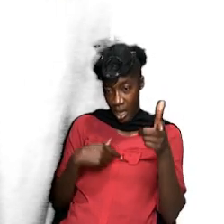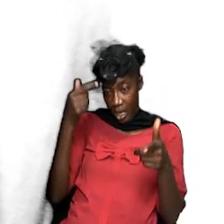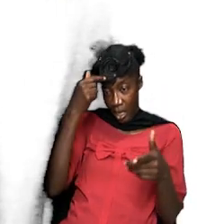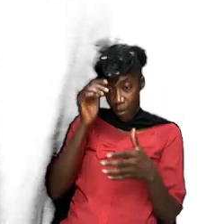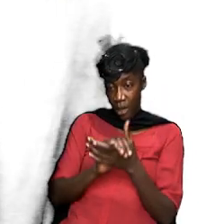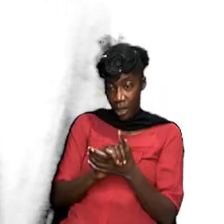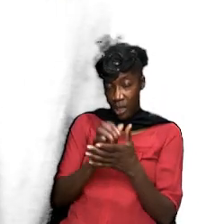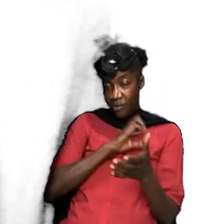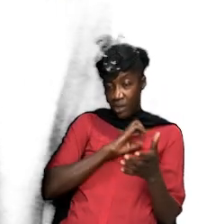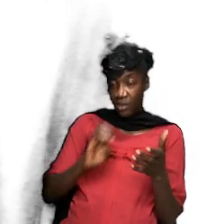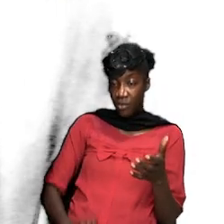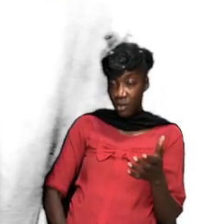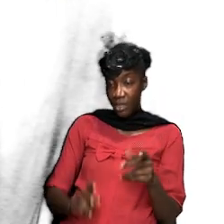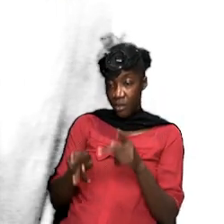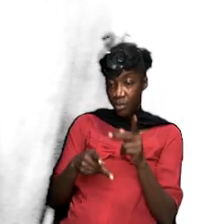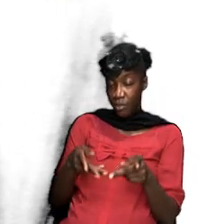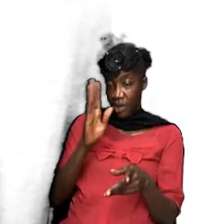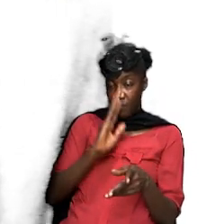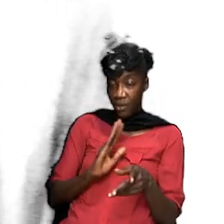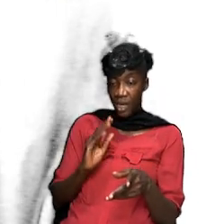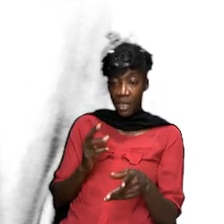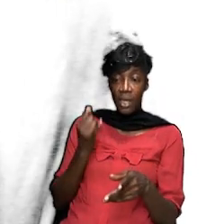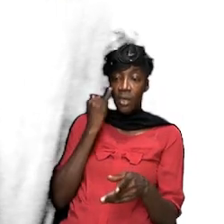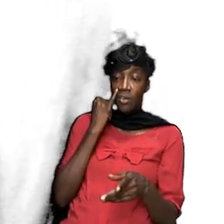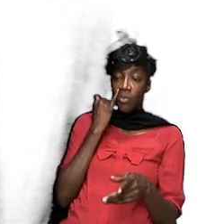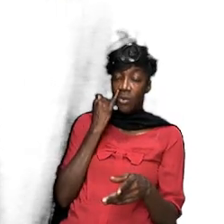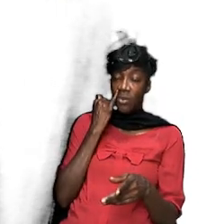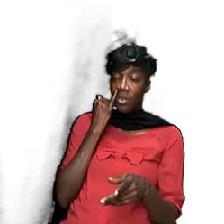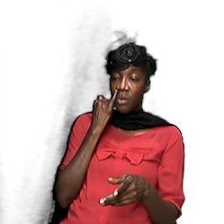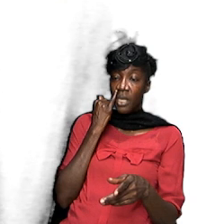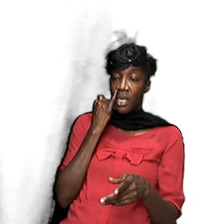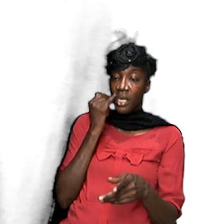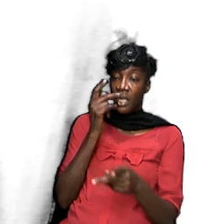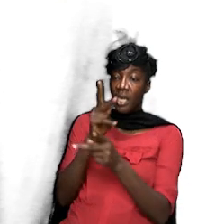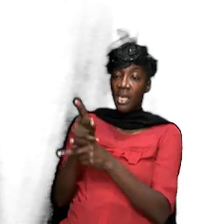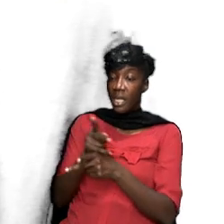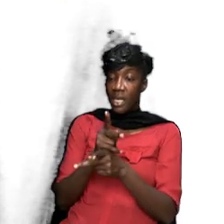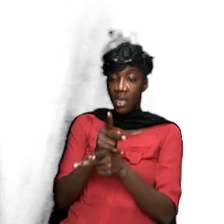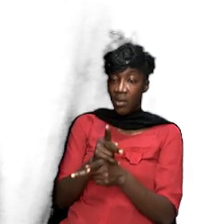Christians and as people of God, we are supposed to be careful what we ask for.